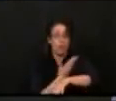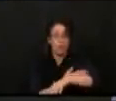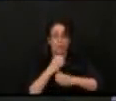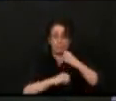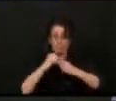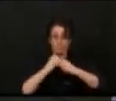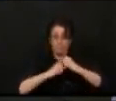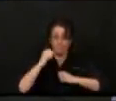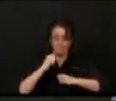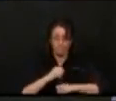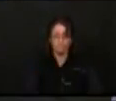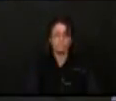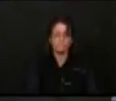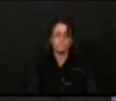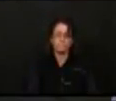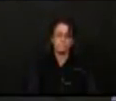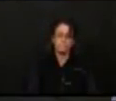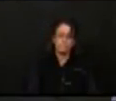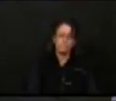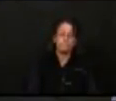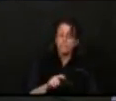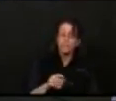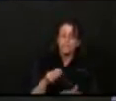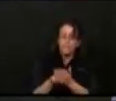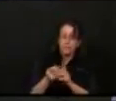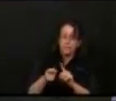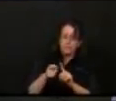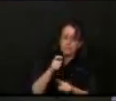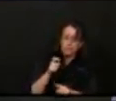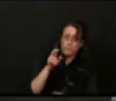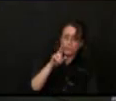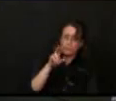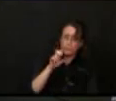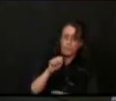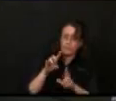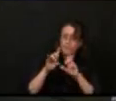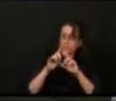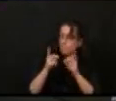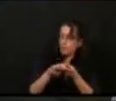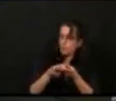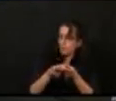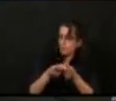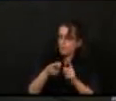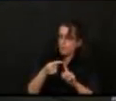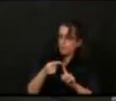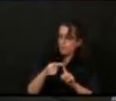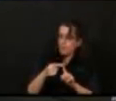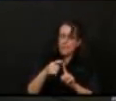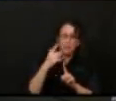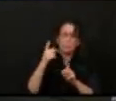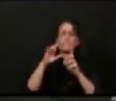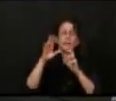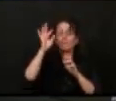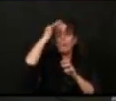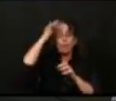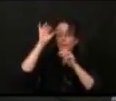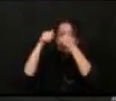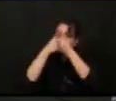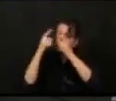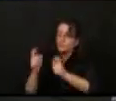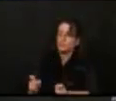project. And the funds originally from the U.S. Department of HUD passed down through the state, the town, and to the